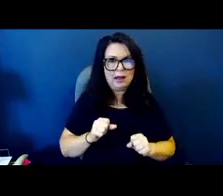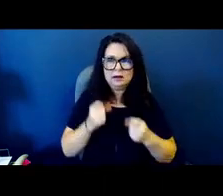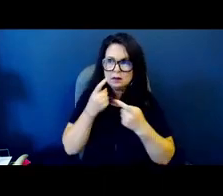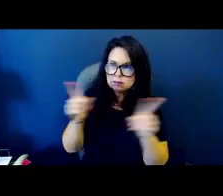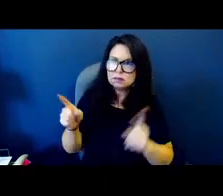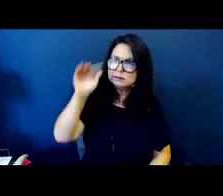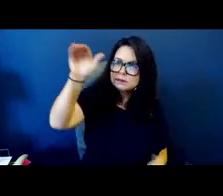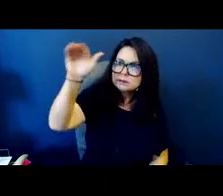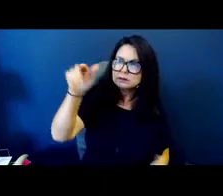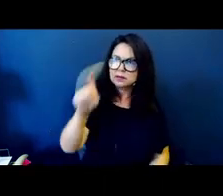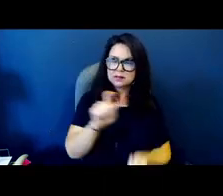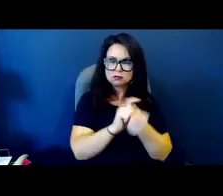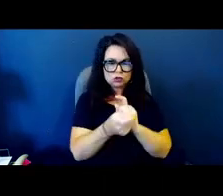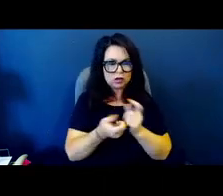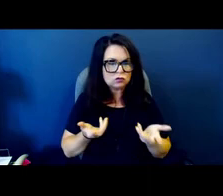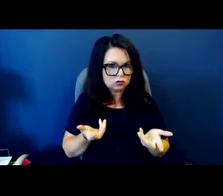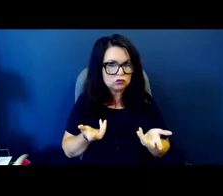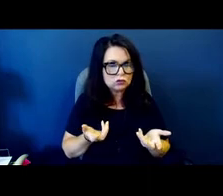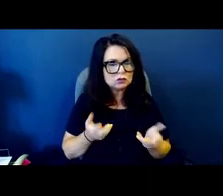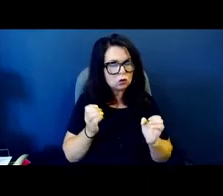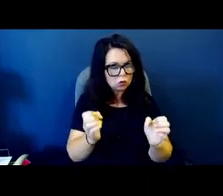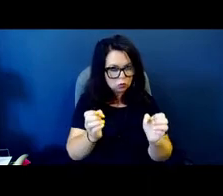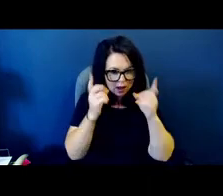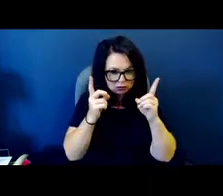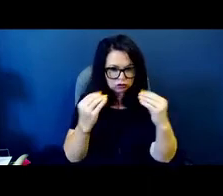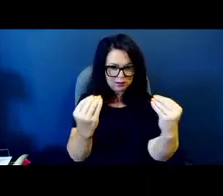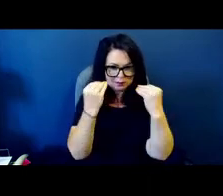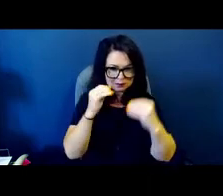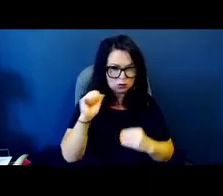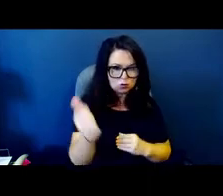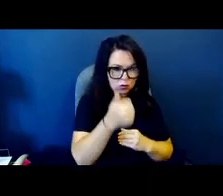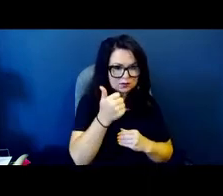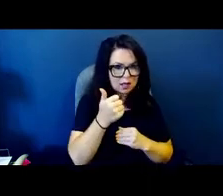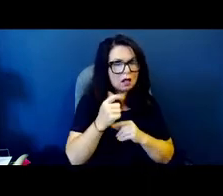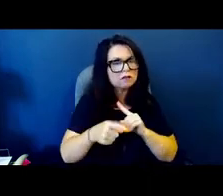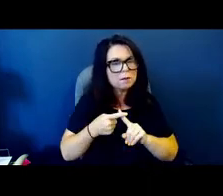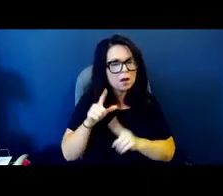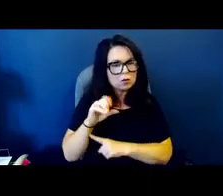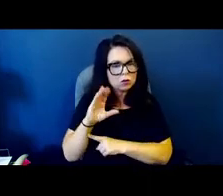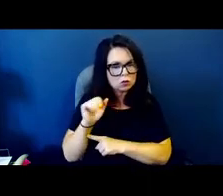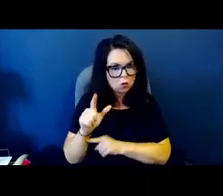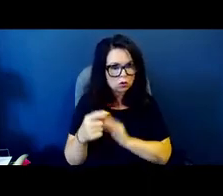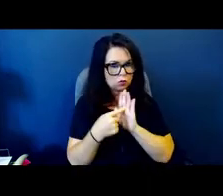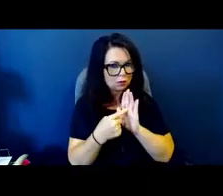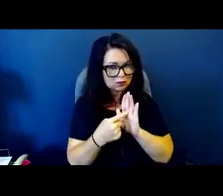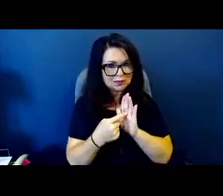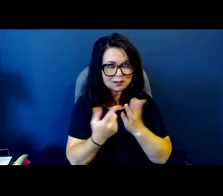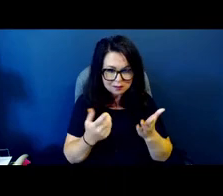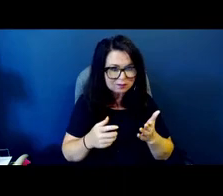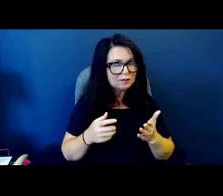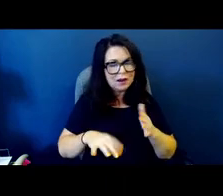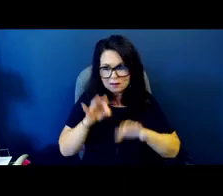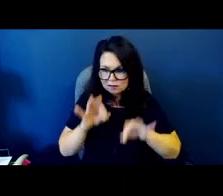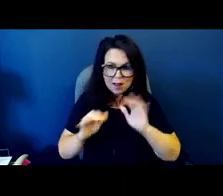changes happen. So educate yourself about your local representatives and find ways to get